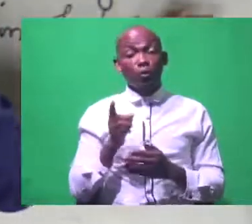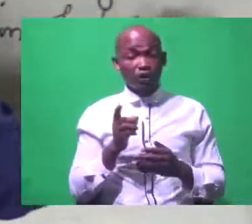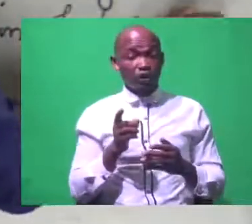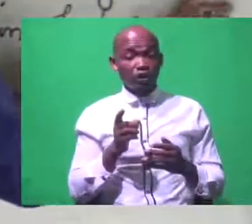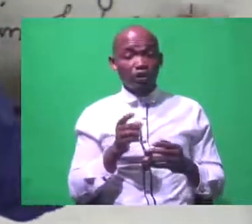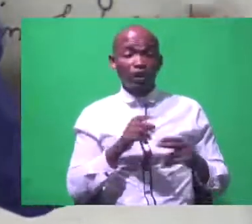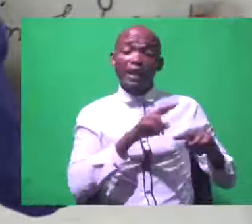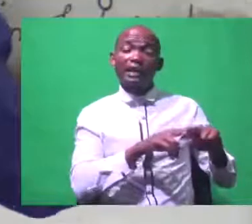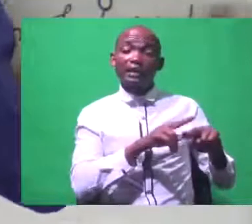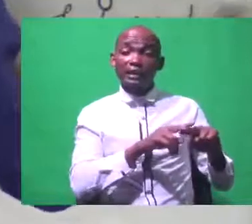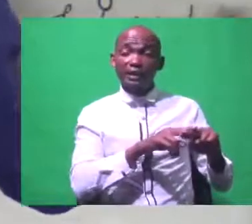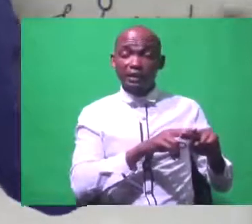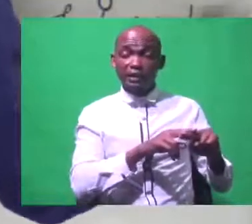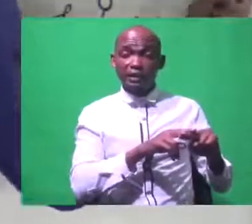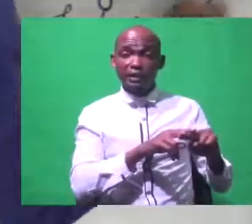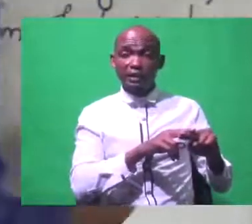existing